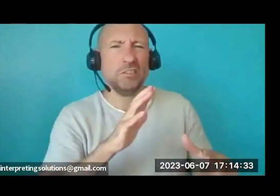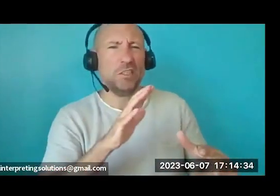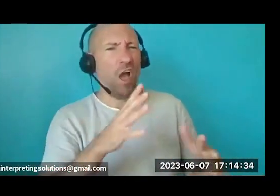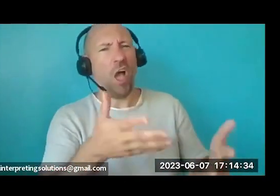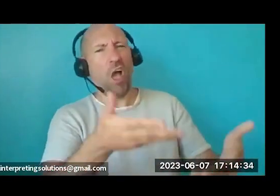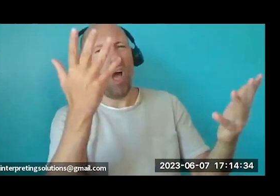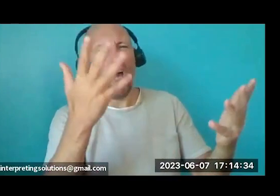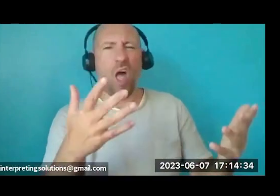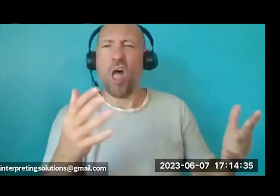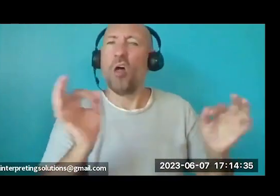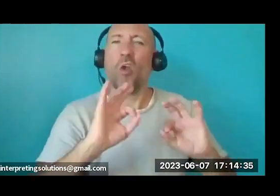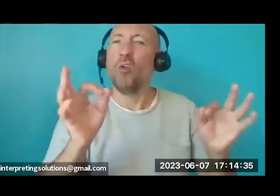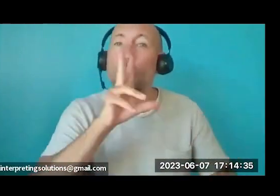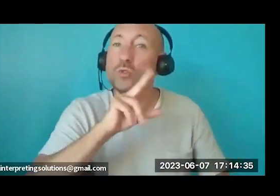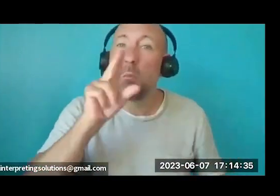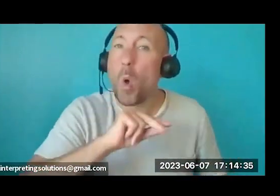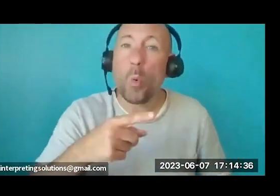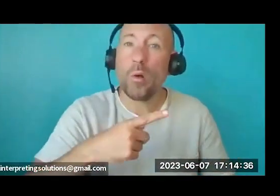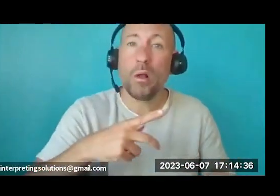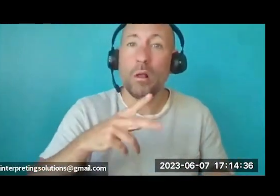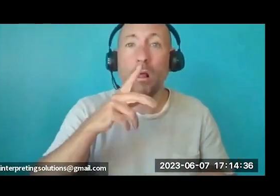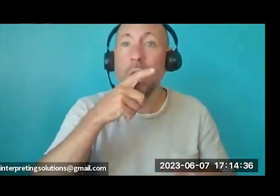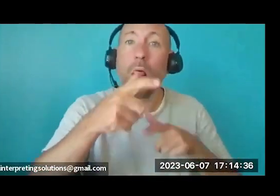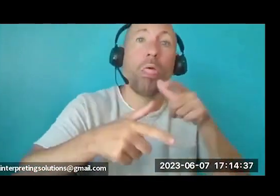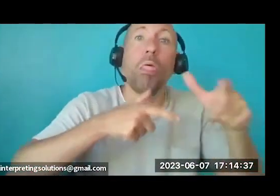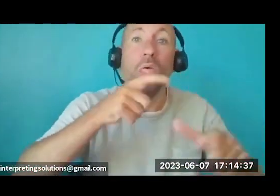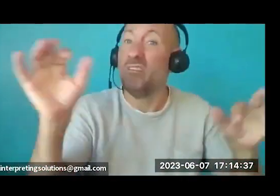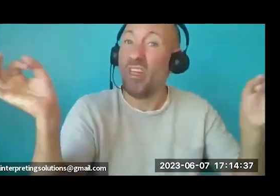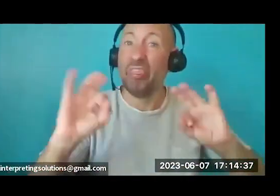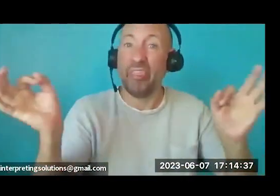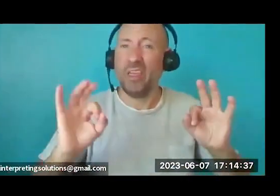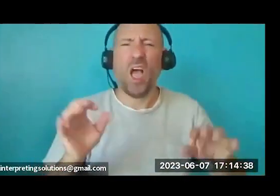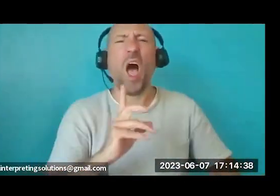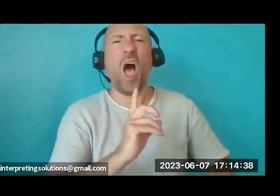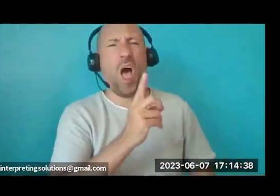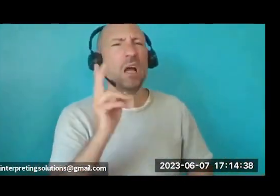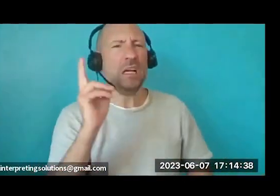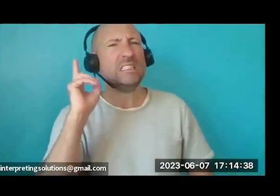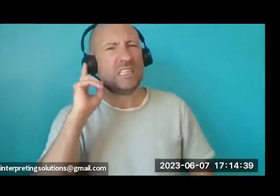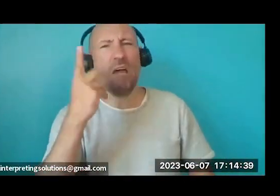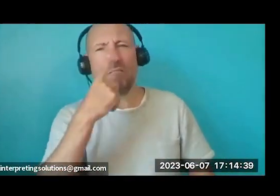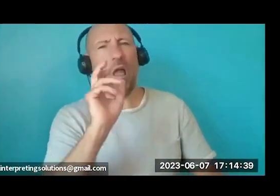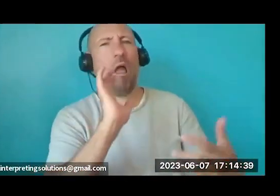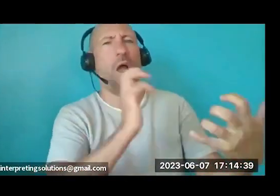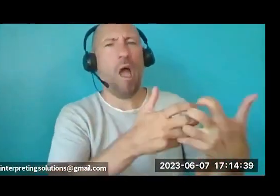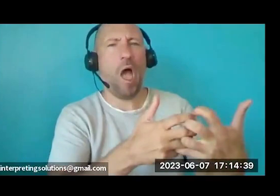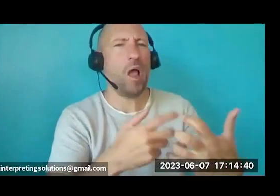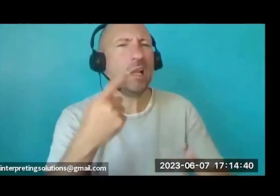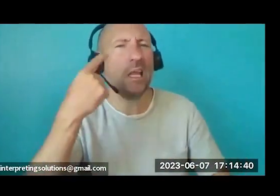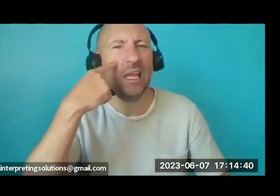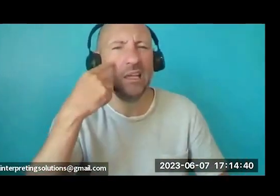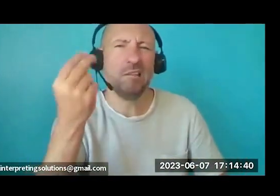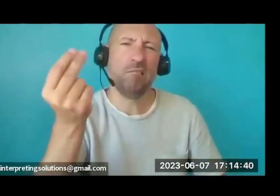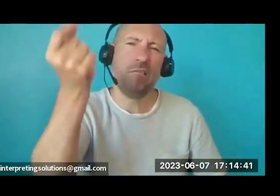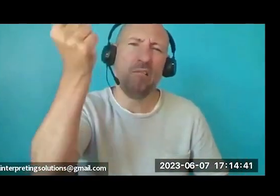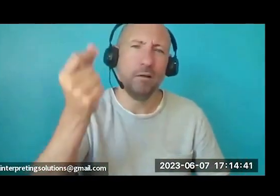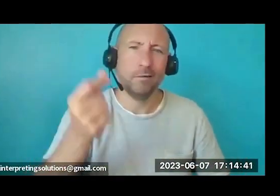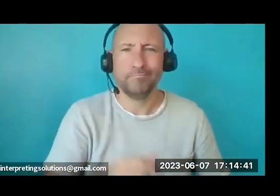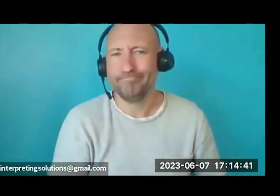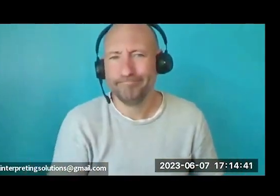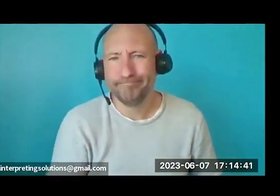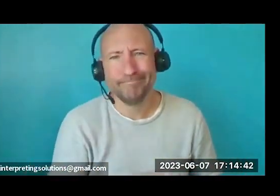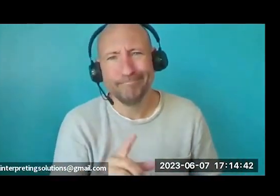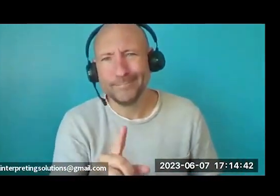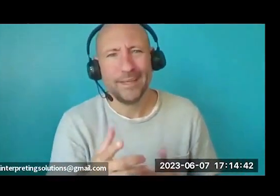Nobody speaks, there is no spoken language, and therefore everything is accessible without exception to a deaf audience.